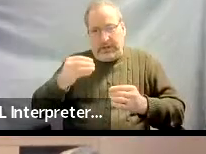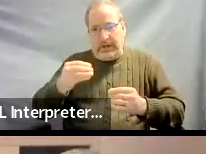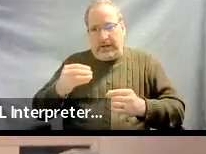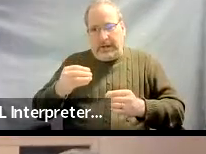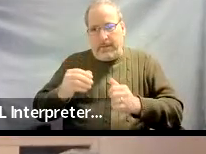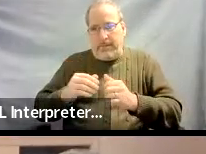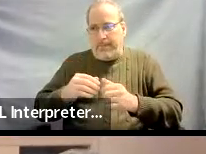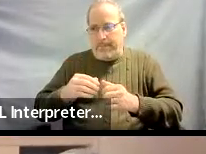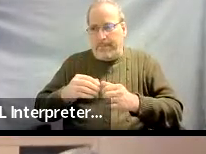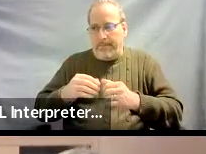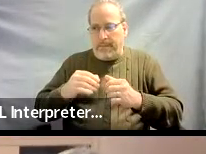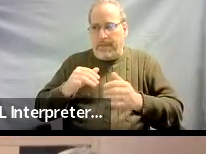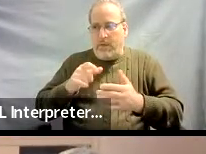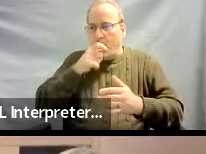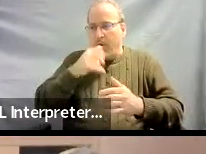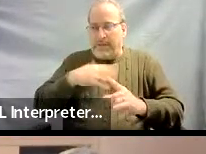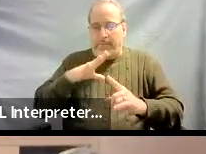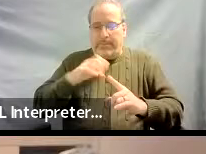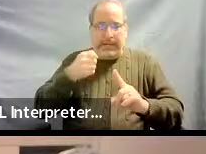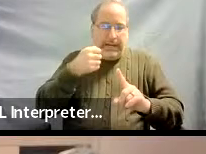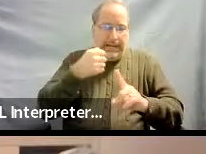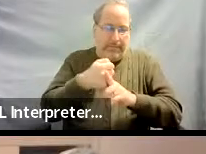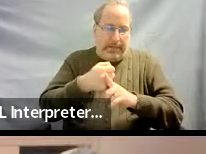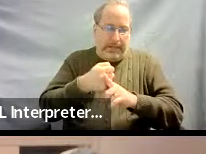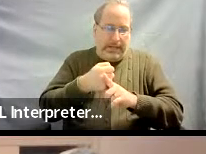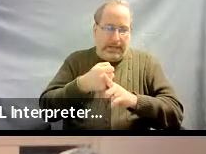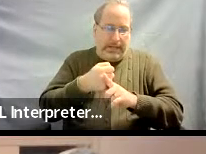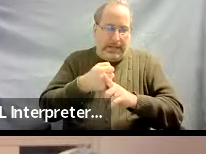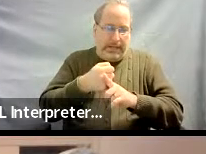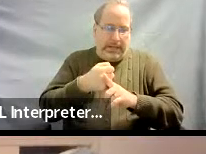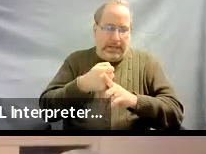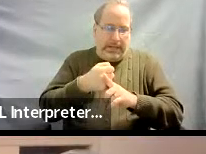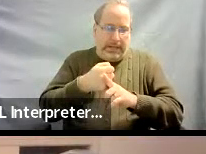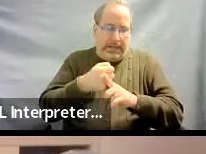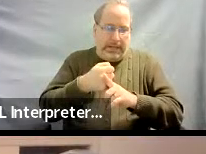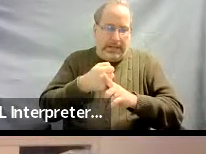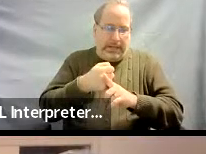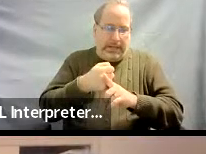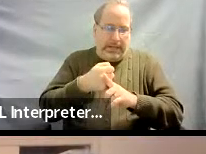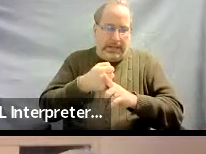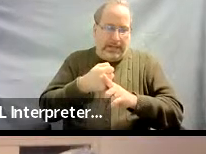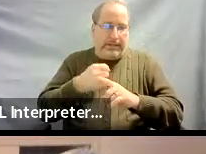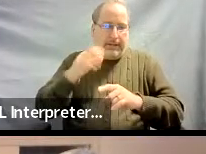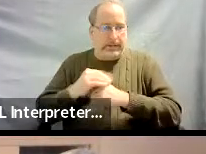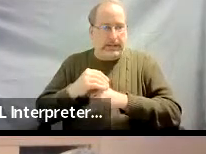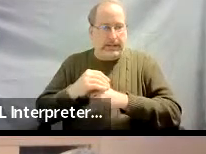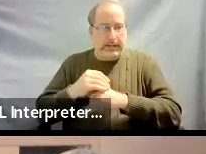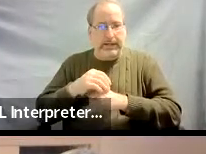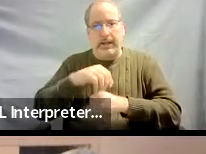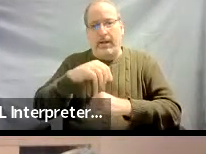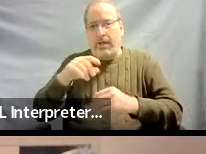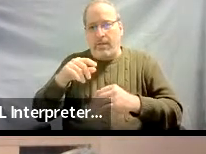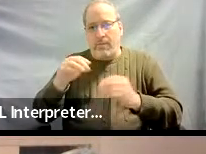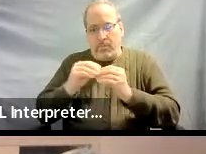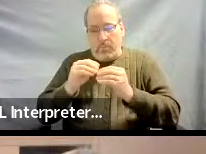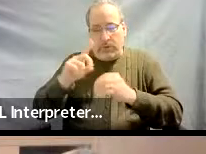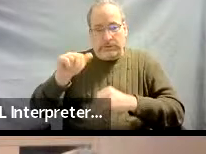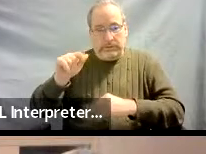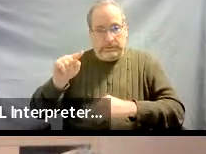heavily impacted by air pollution. And then, the additional air quality data that we're